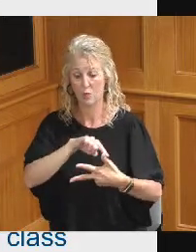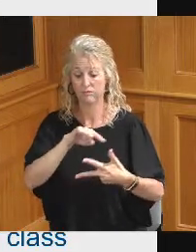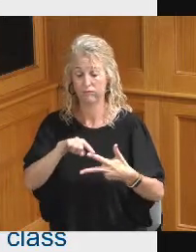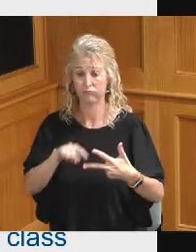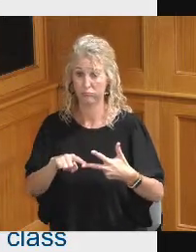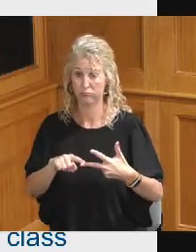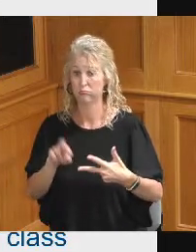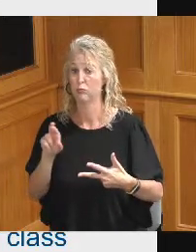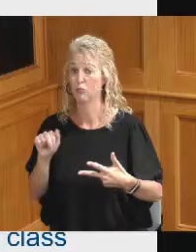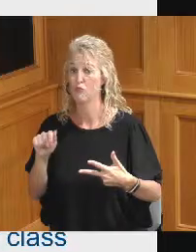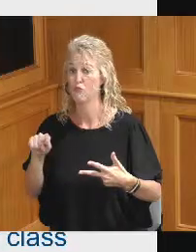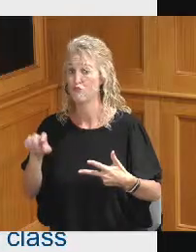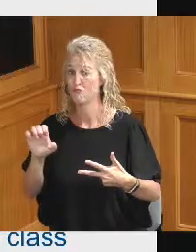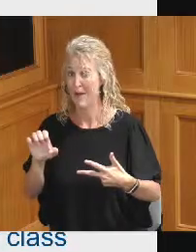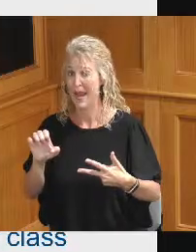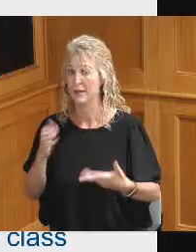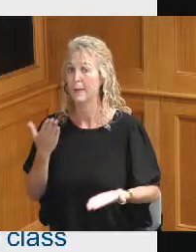3